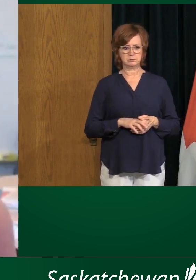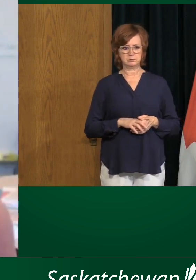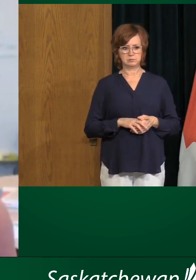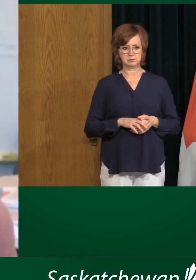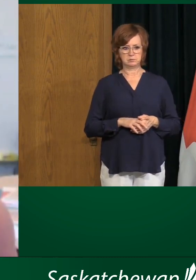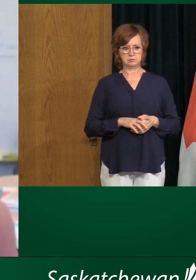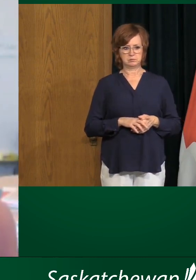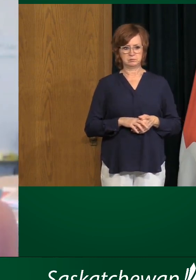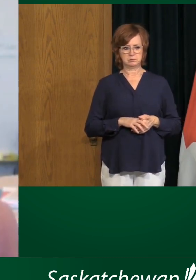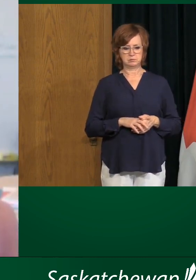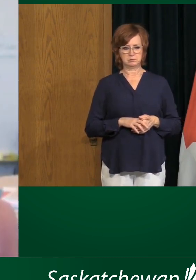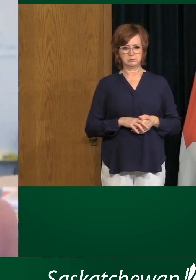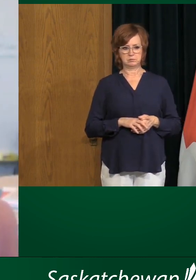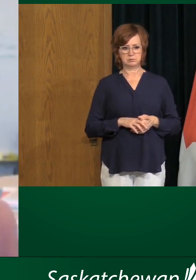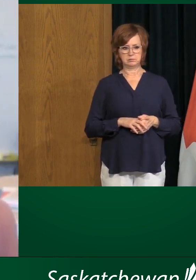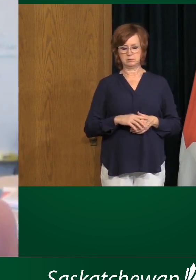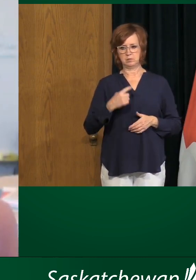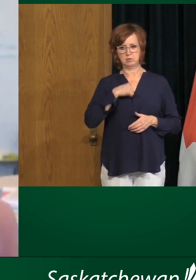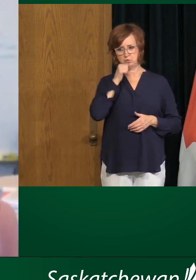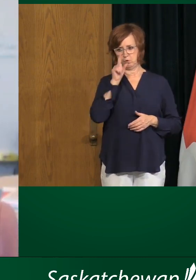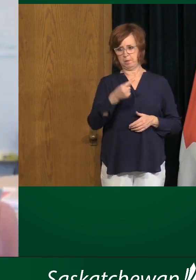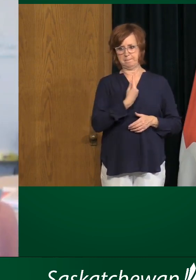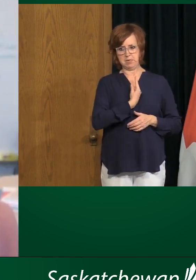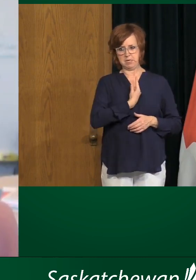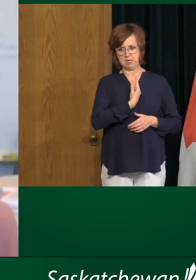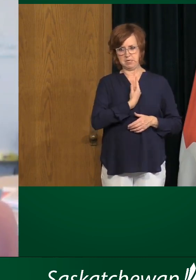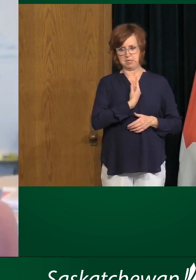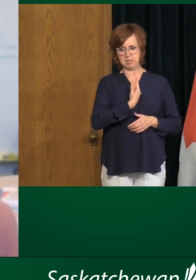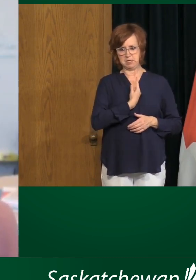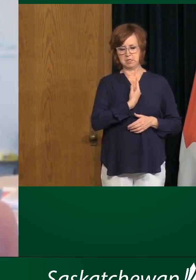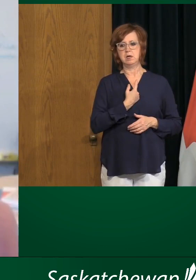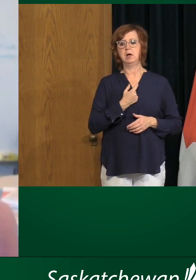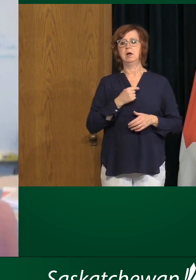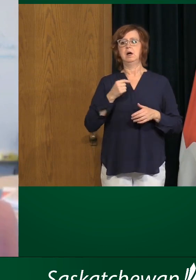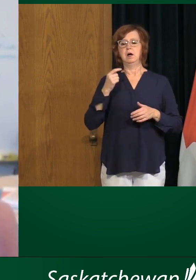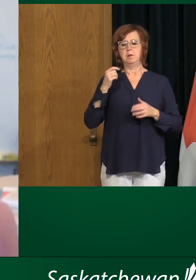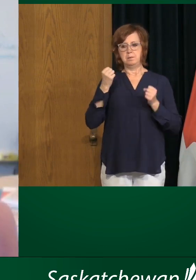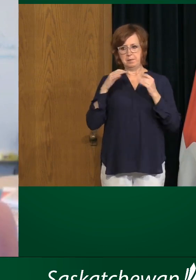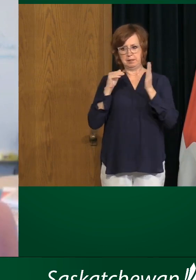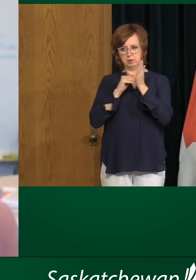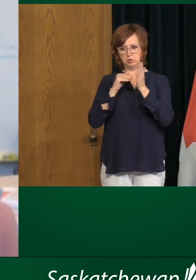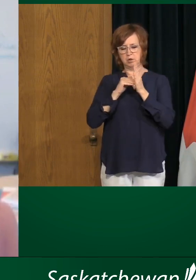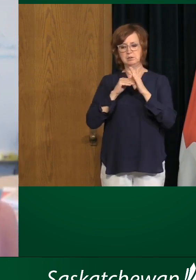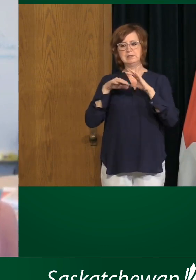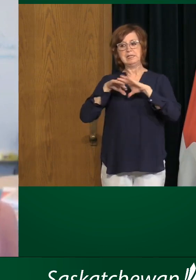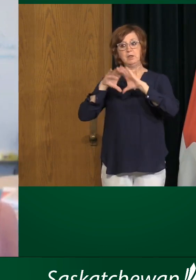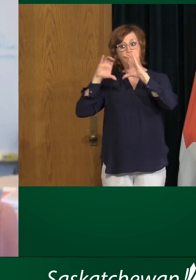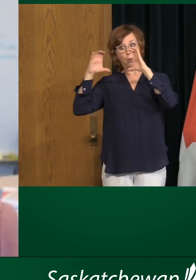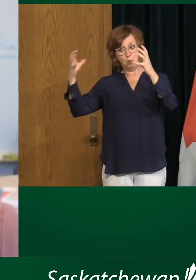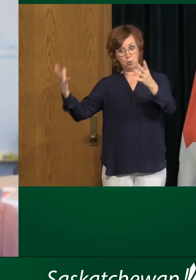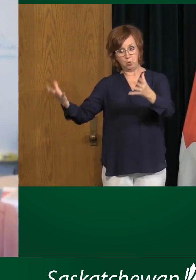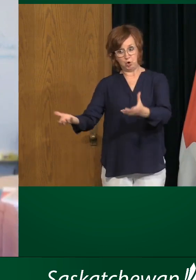many clinicians all around the world have noticed and have seen, we can measure the decreases in